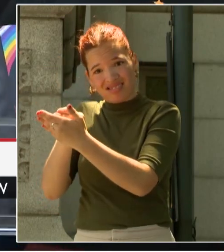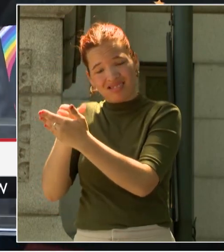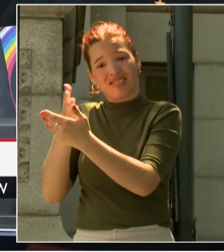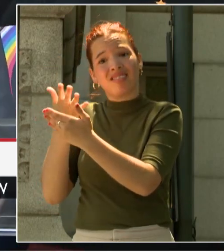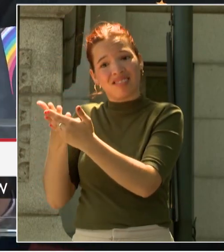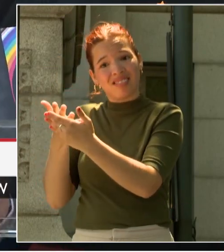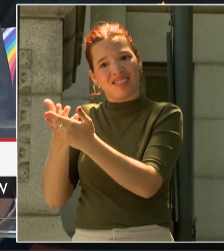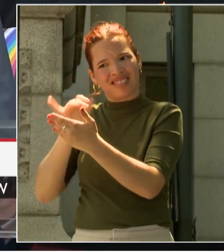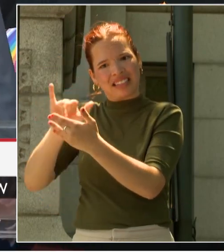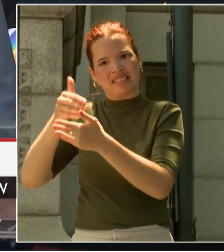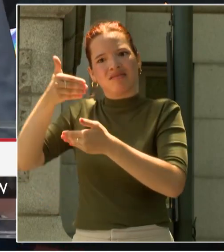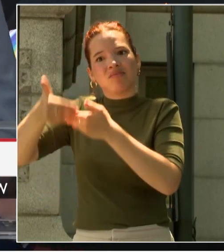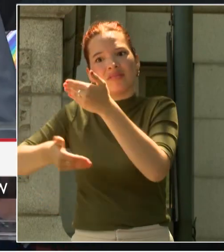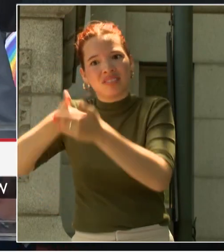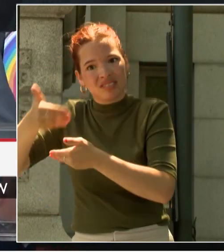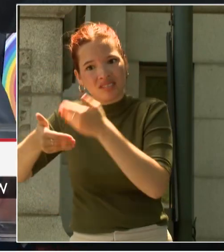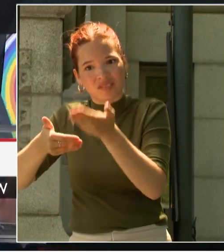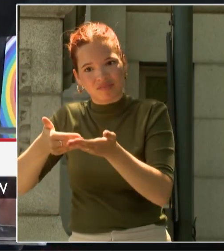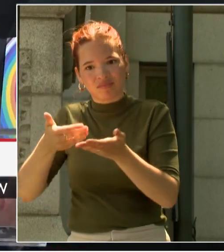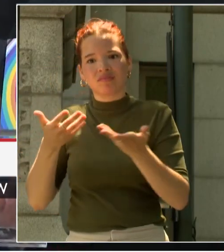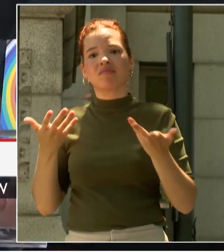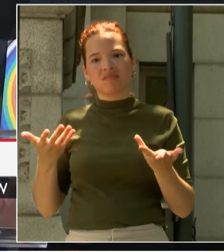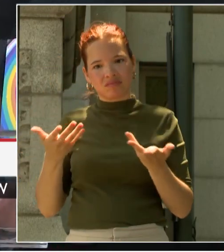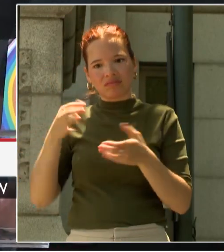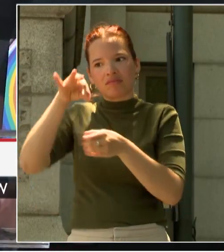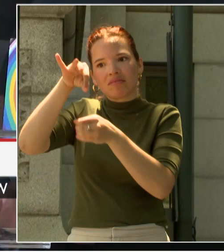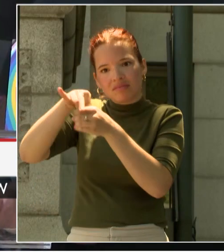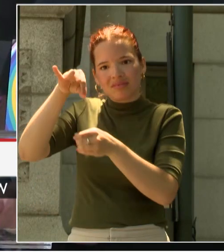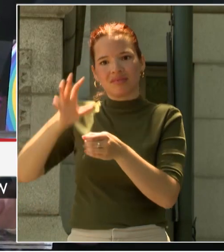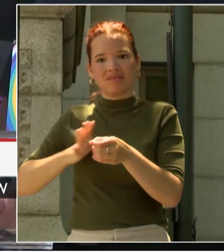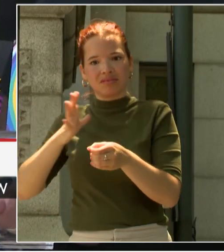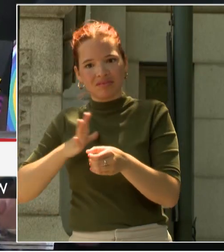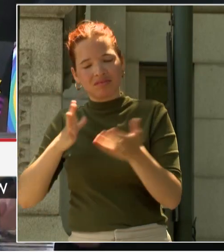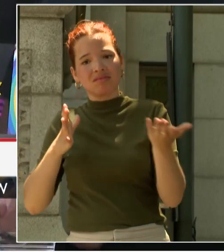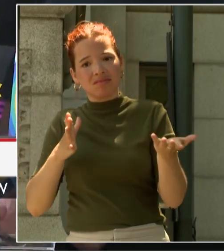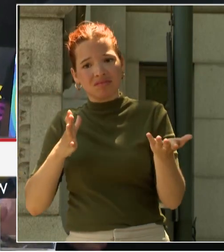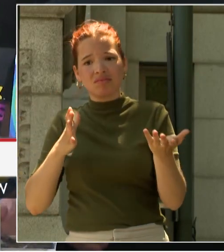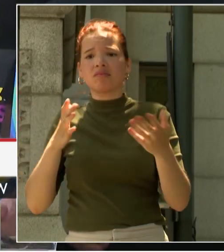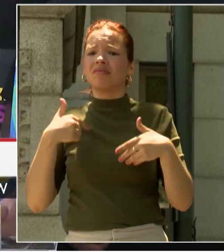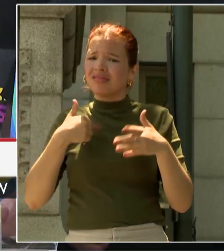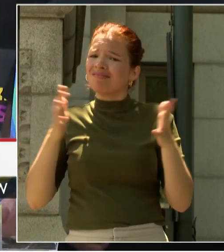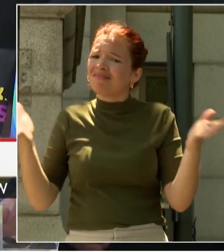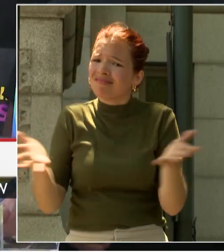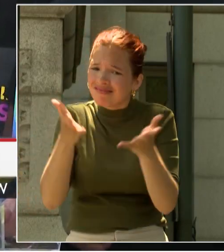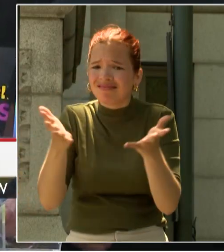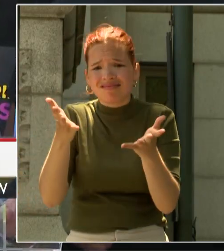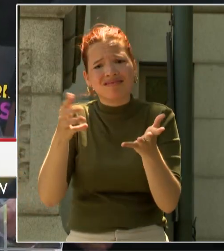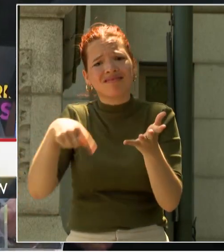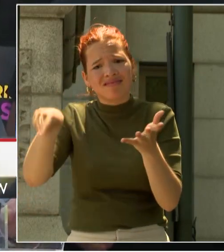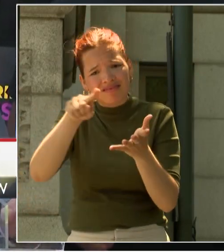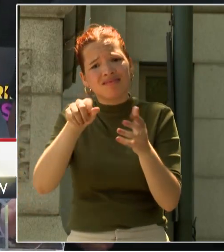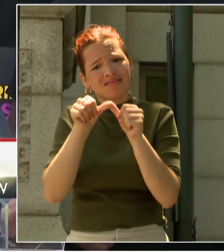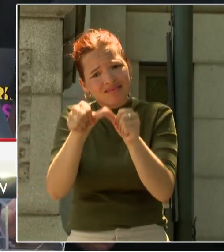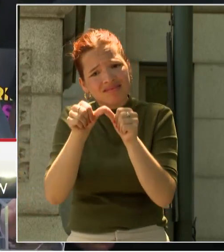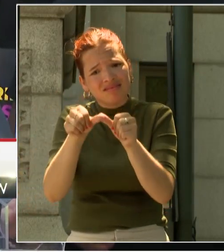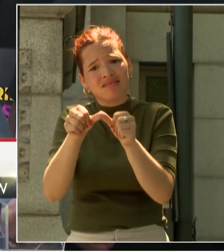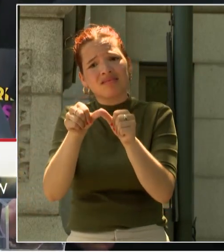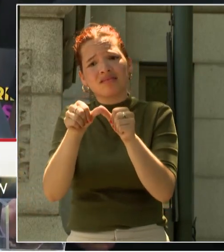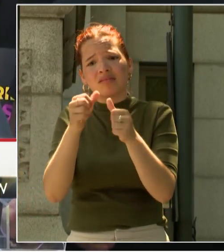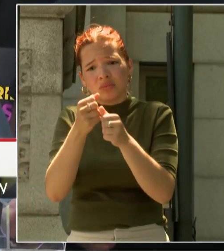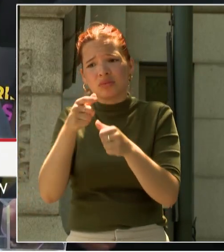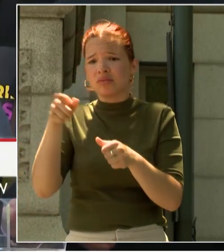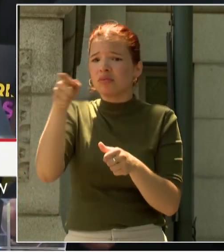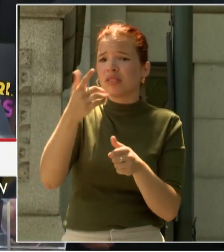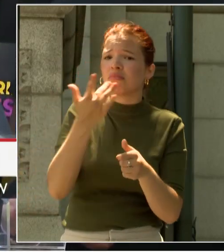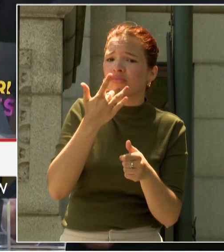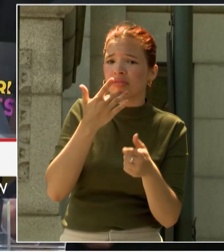elected officials are accountable to you. And I encourage you to keep holding us accountable to create the community that we want to have. So may this